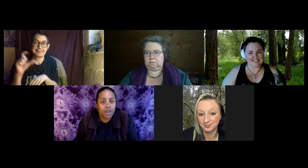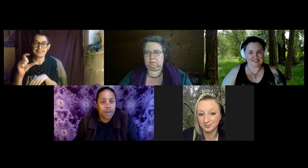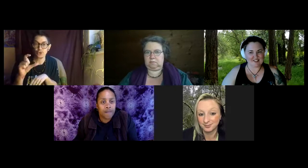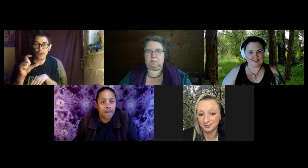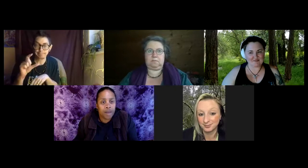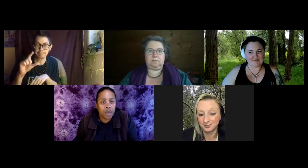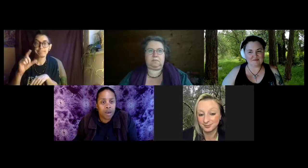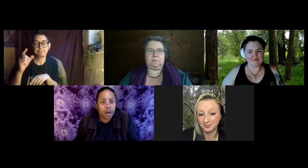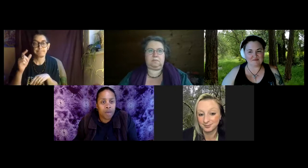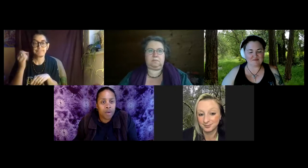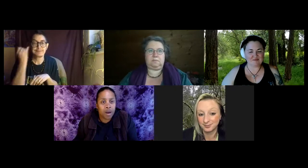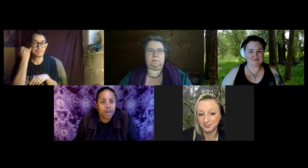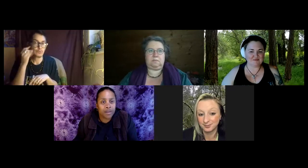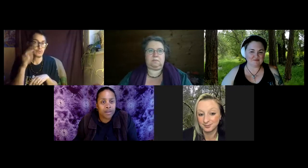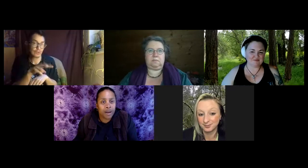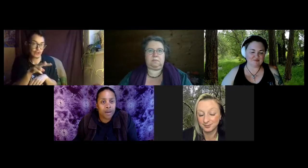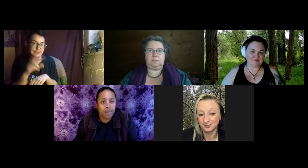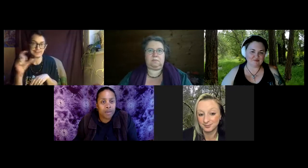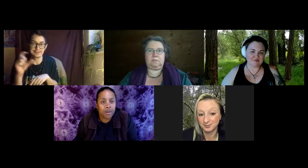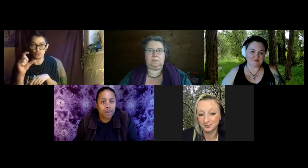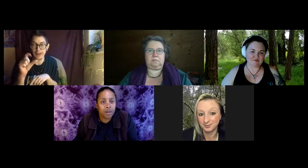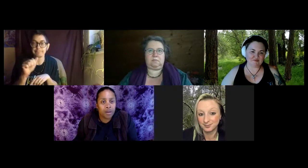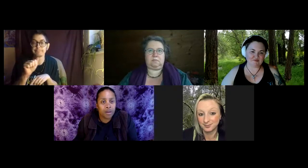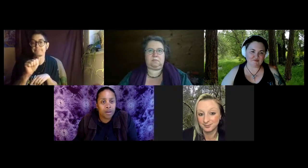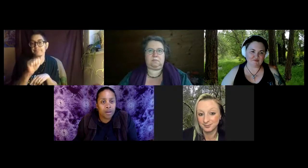And so you can find me on Instagram.